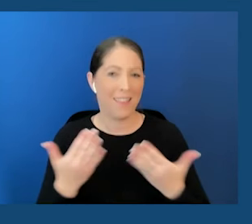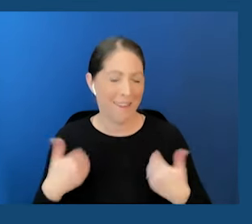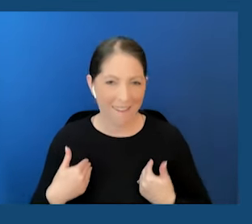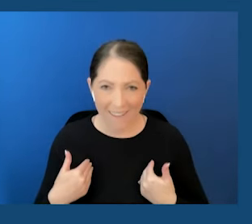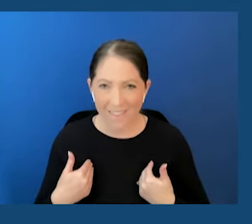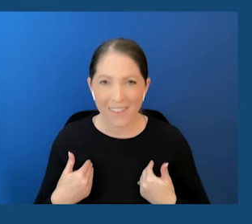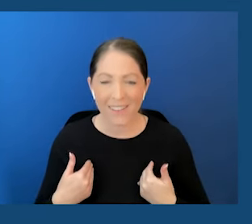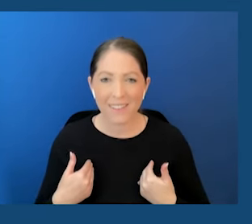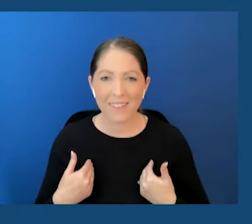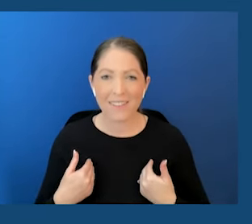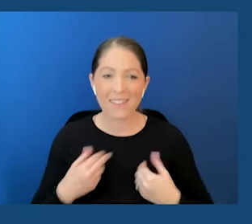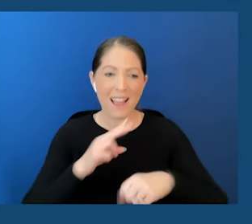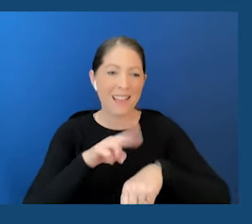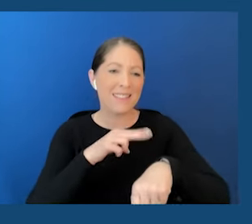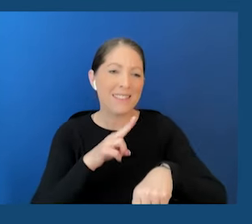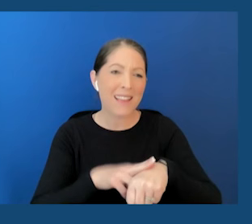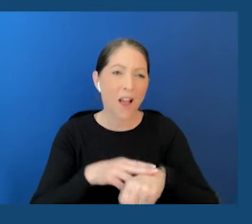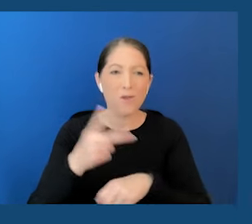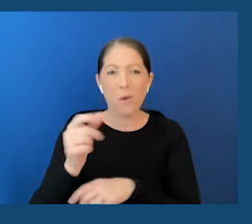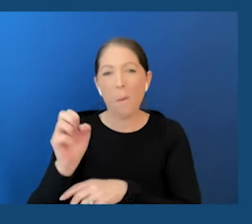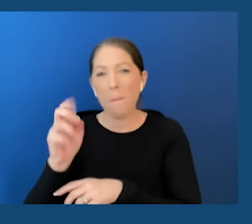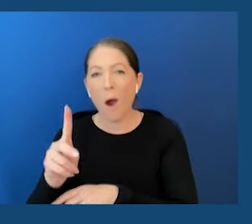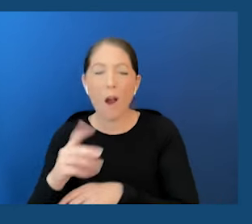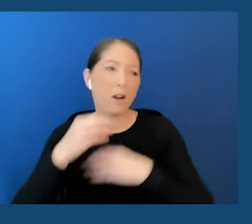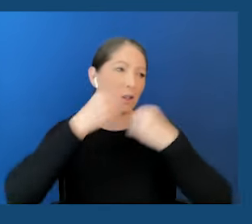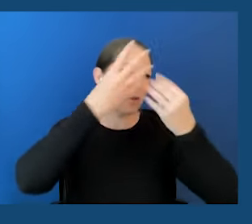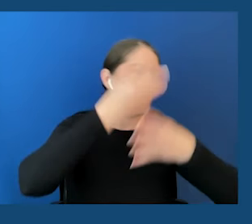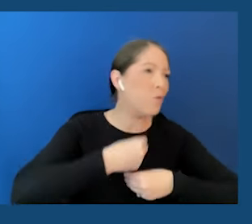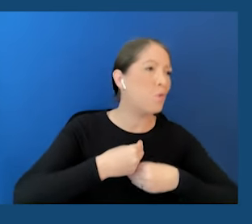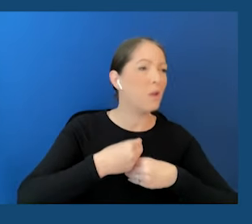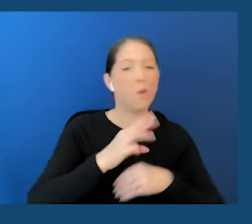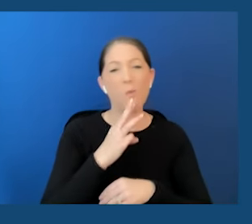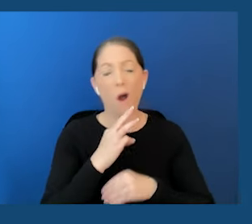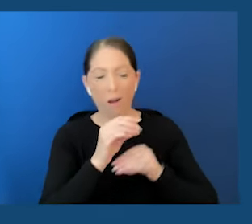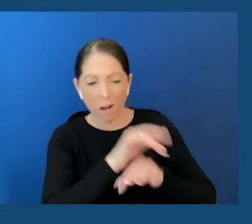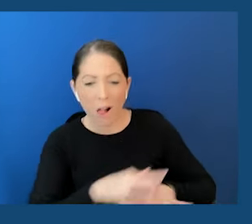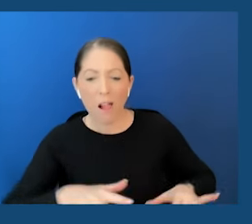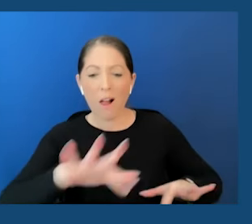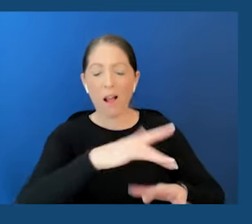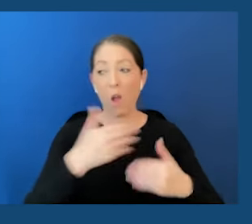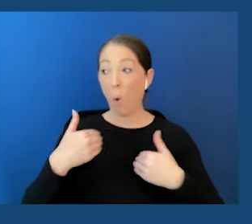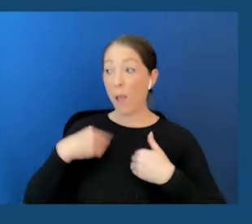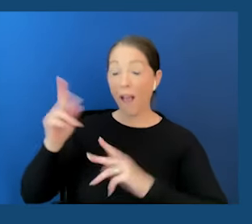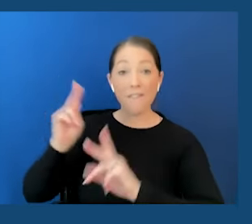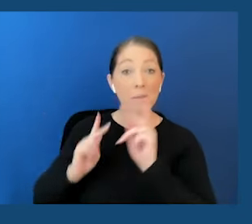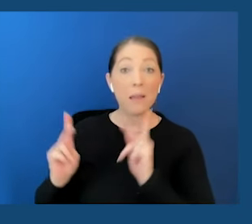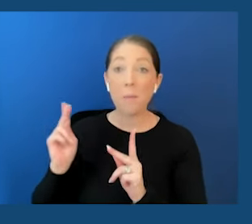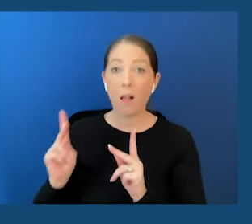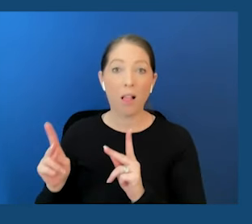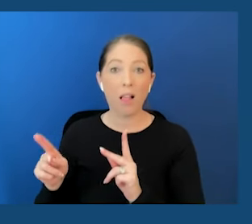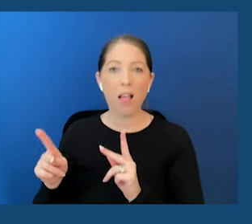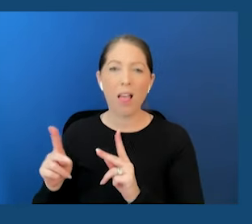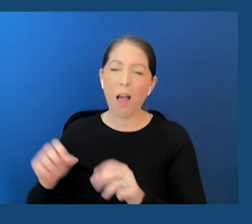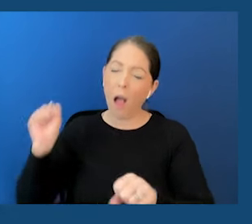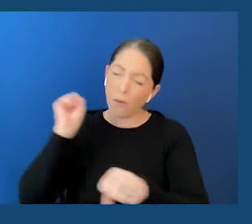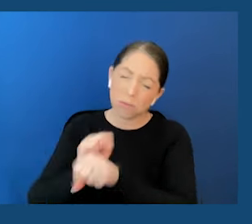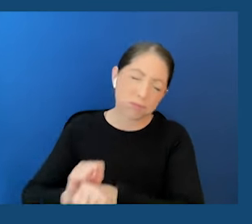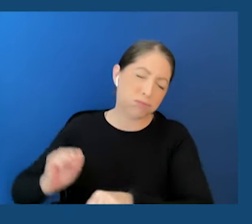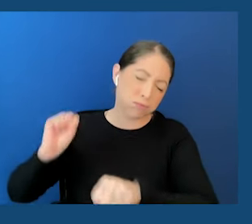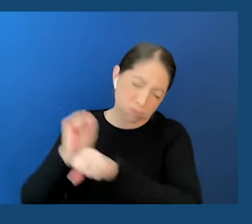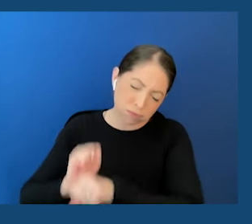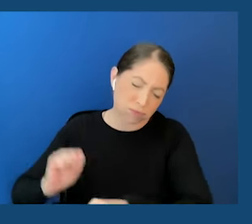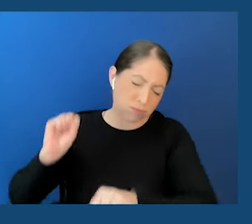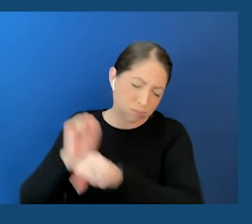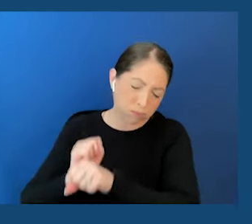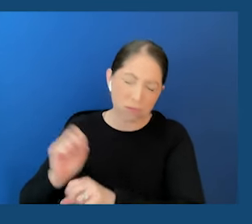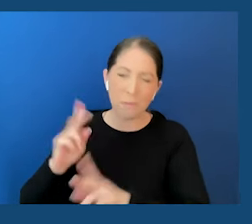natural resources and assets and beauty that is beyond belief. We have people that are so hardworking. They never gave up on the